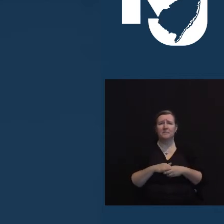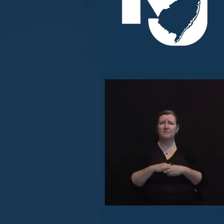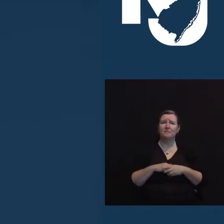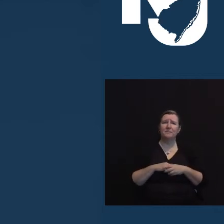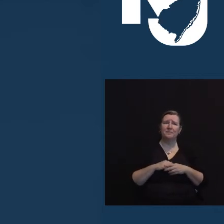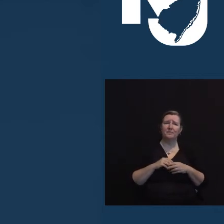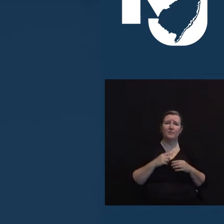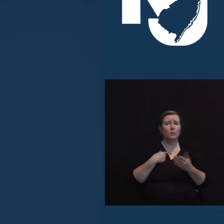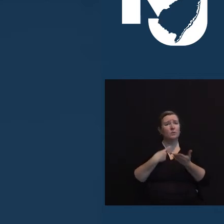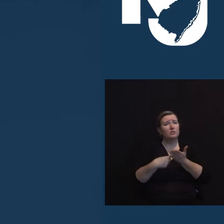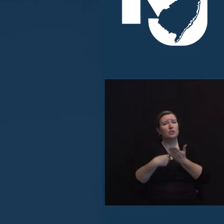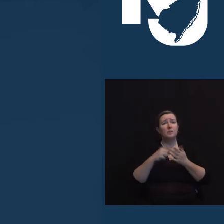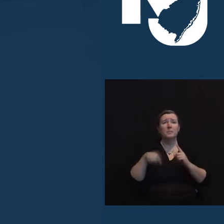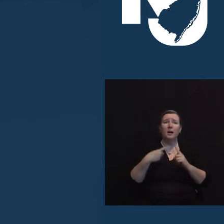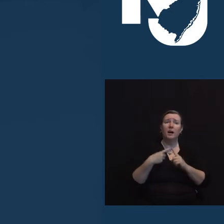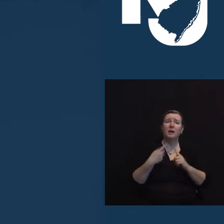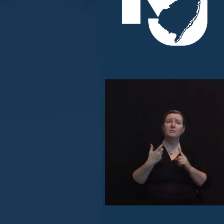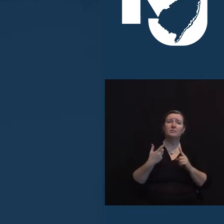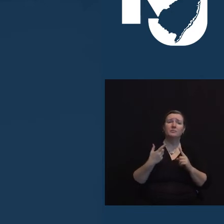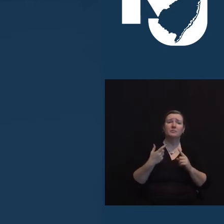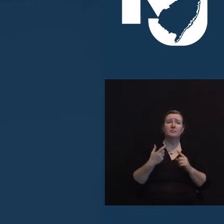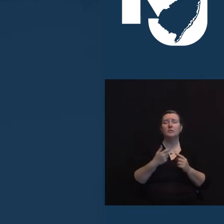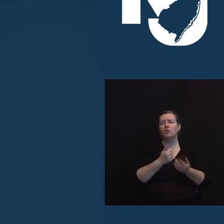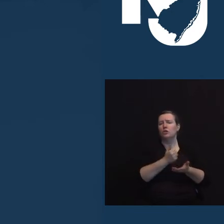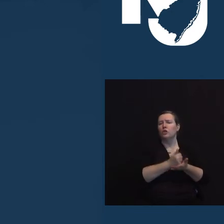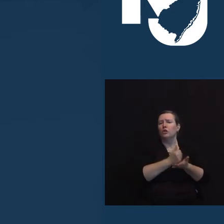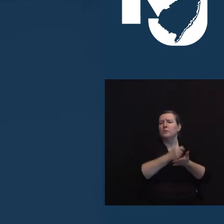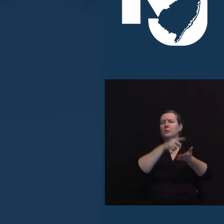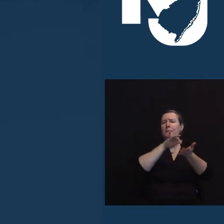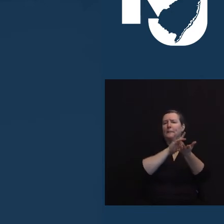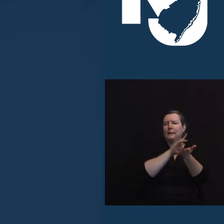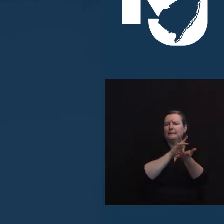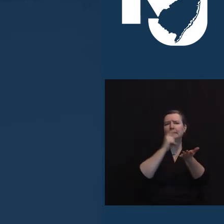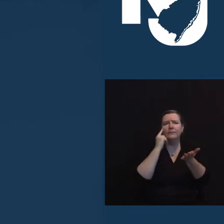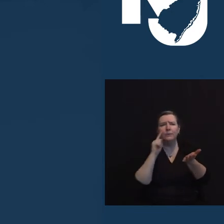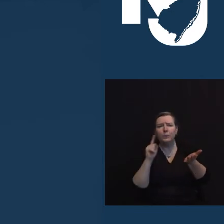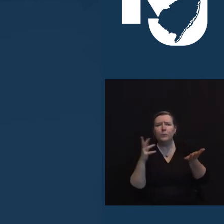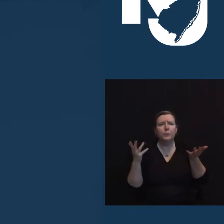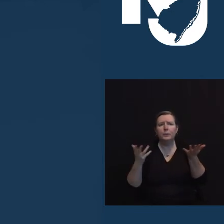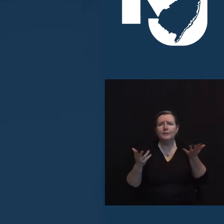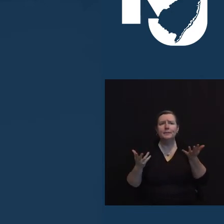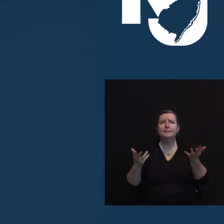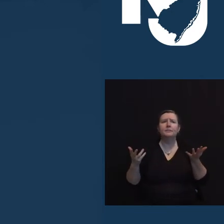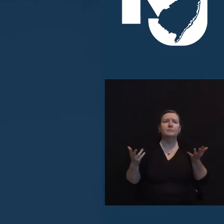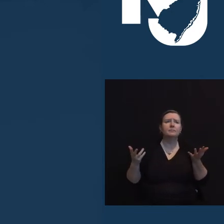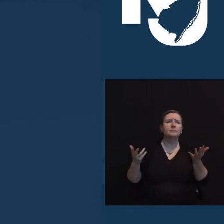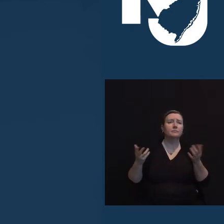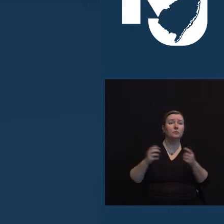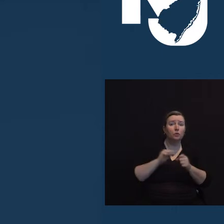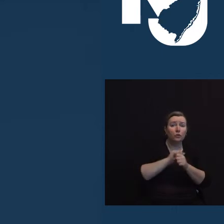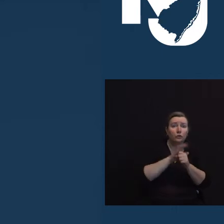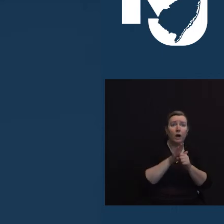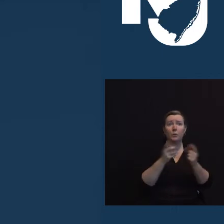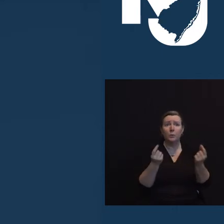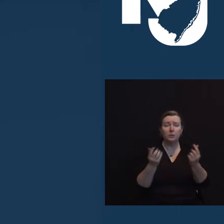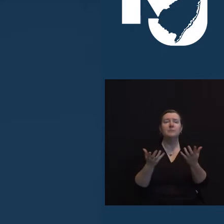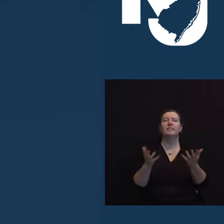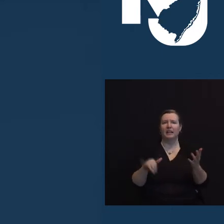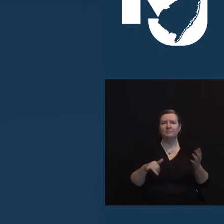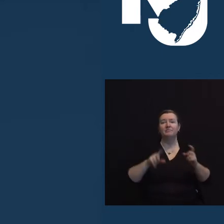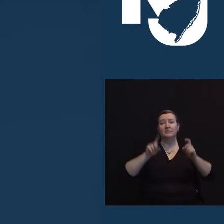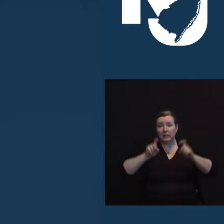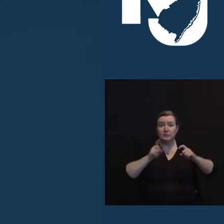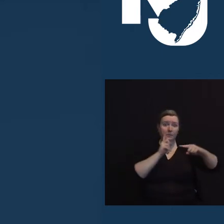therapeutics and the question of, we've talked about this a lot lately, you get tested positive, you're either asymptomatic or